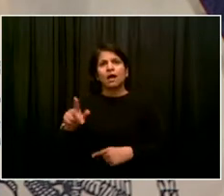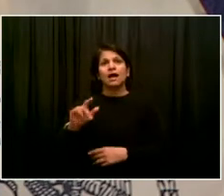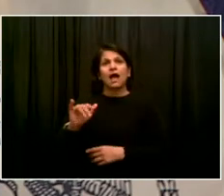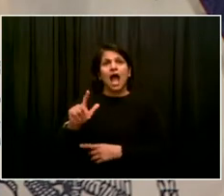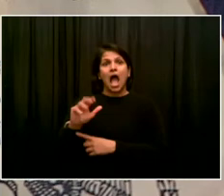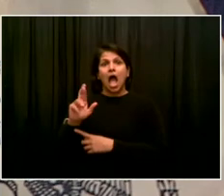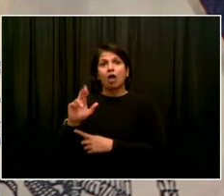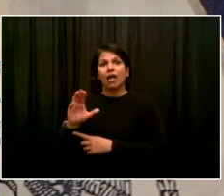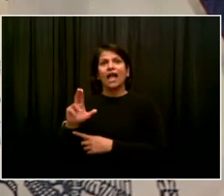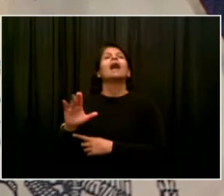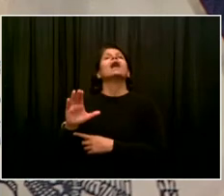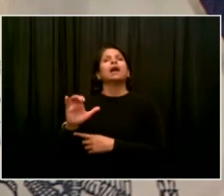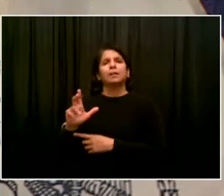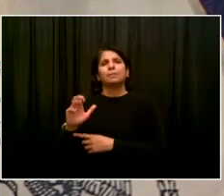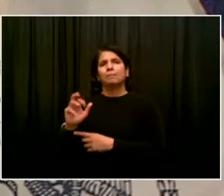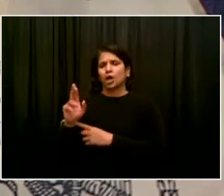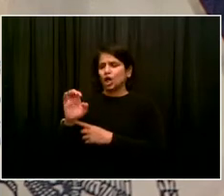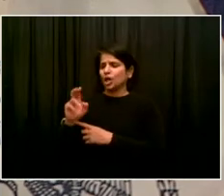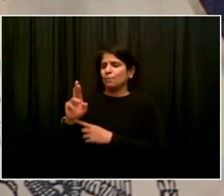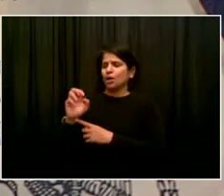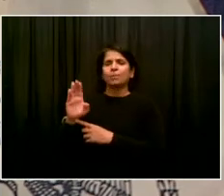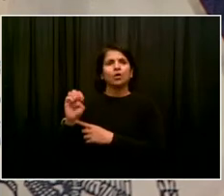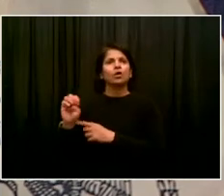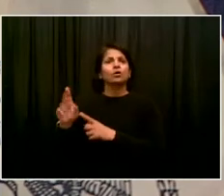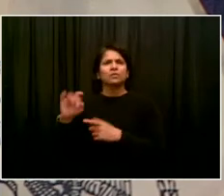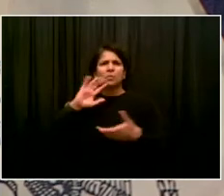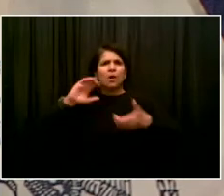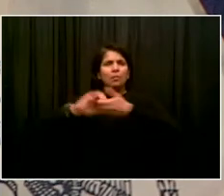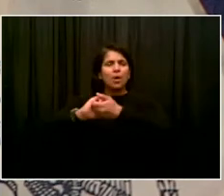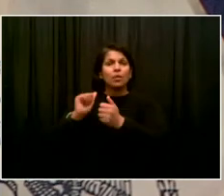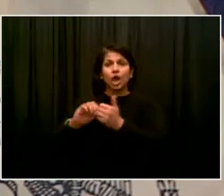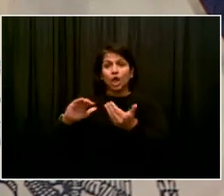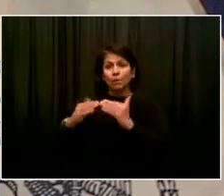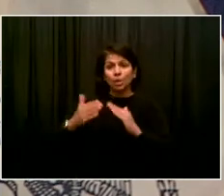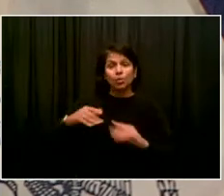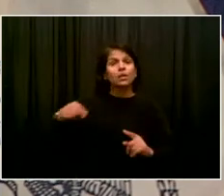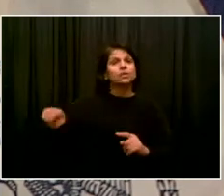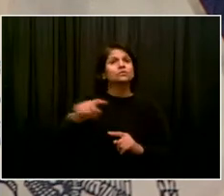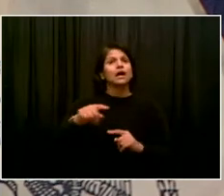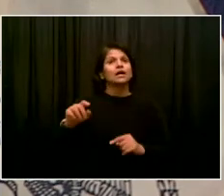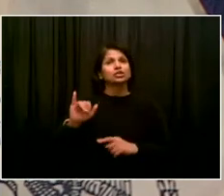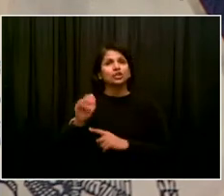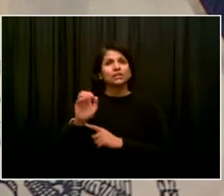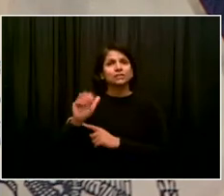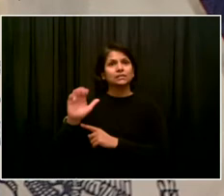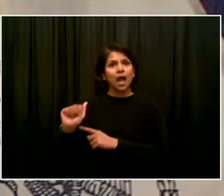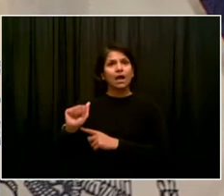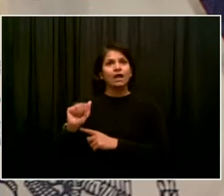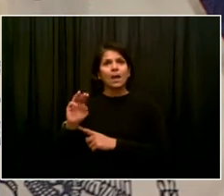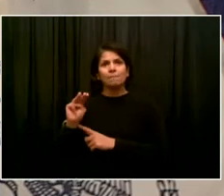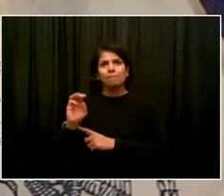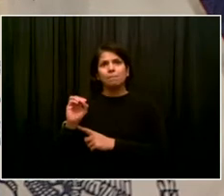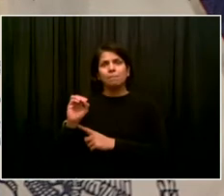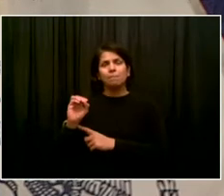across the community, Jessica Mofield, and Tahira Moore, among many others who have been deeply, deeply committed.